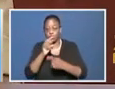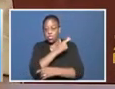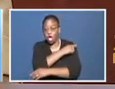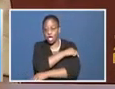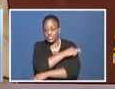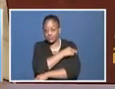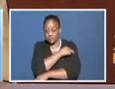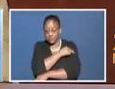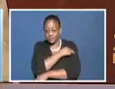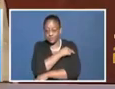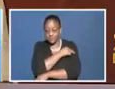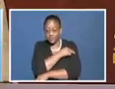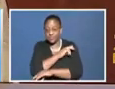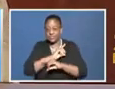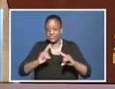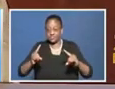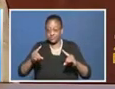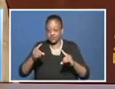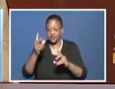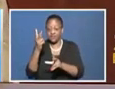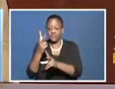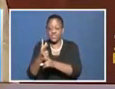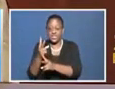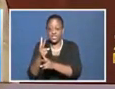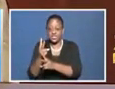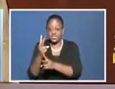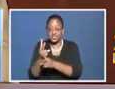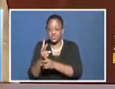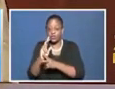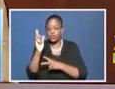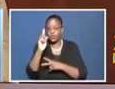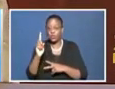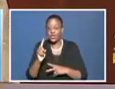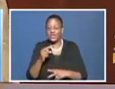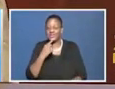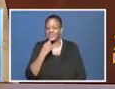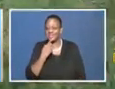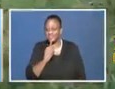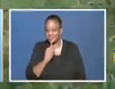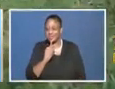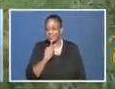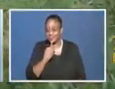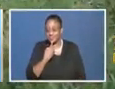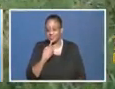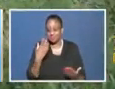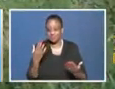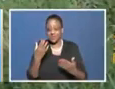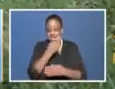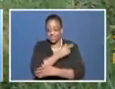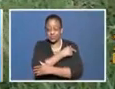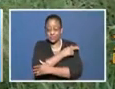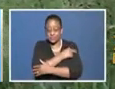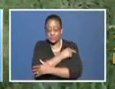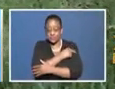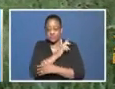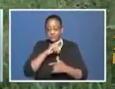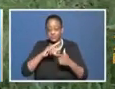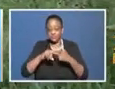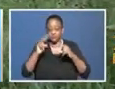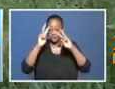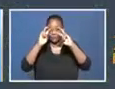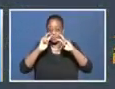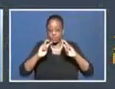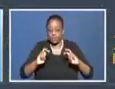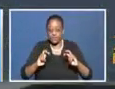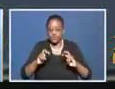in two separate vehicles where they are listed in serious condition. At last report, detectives were working to